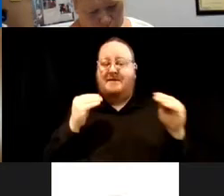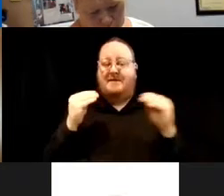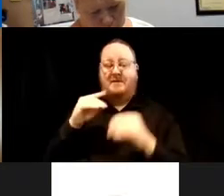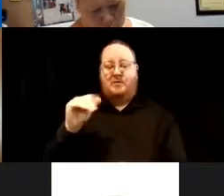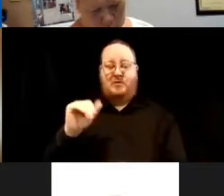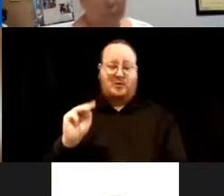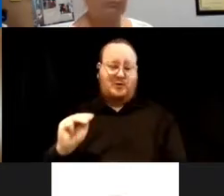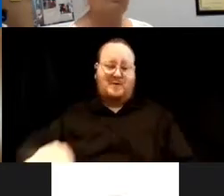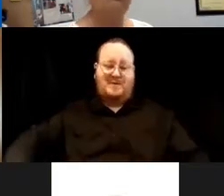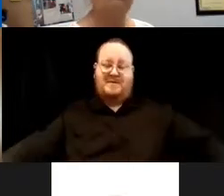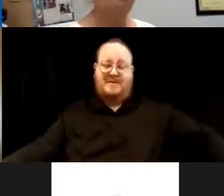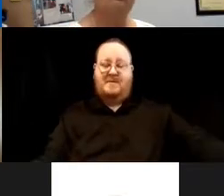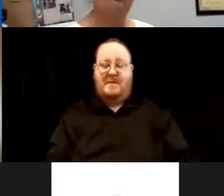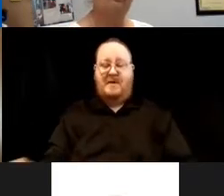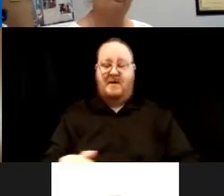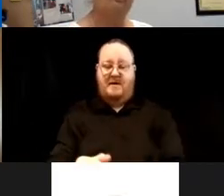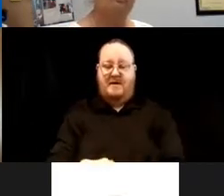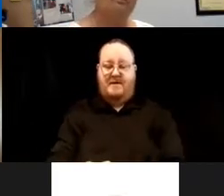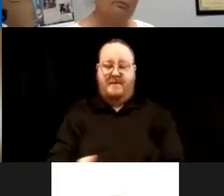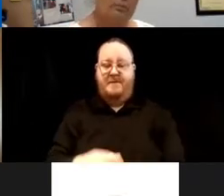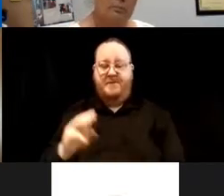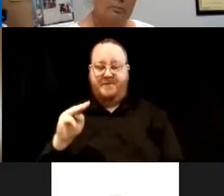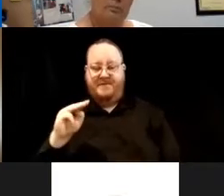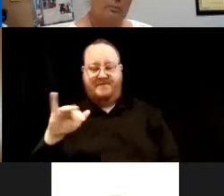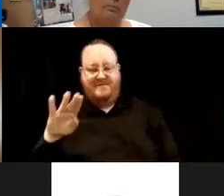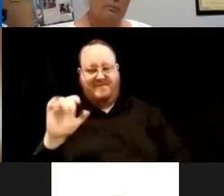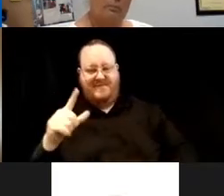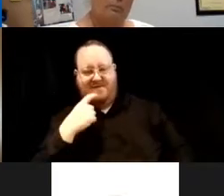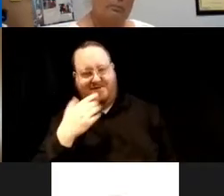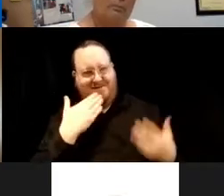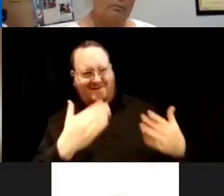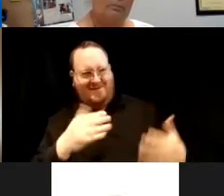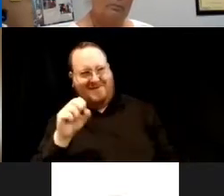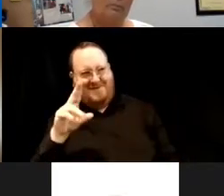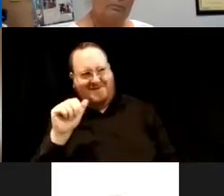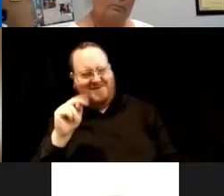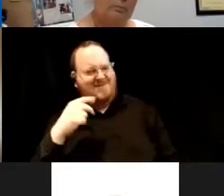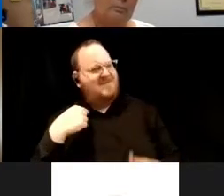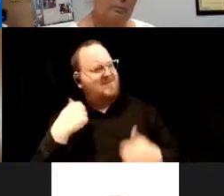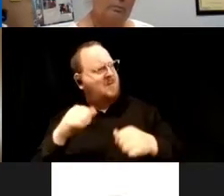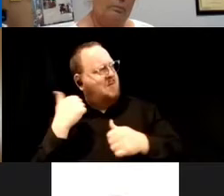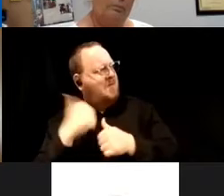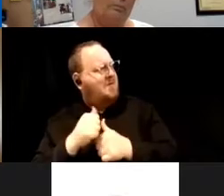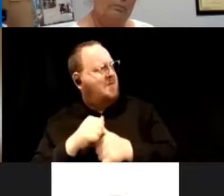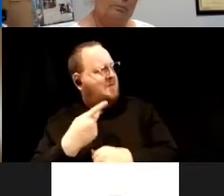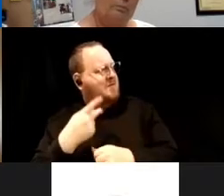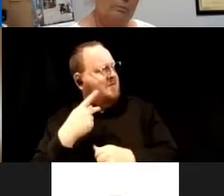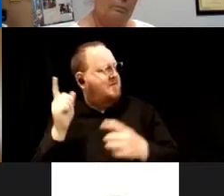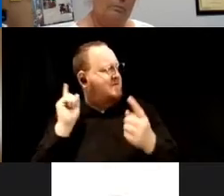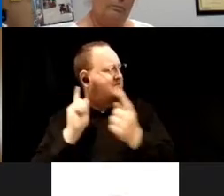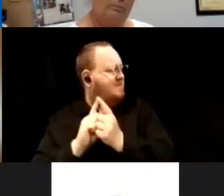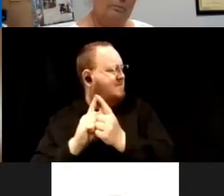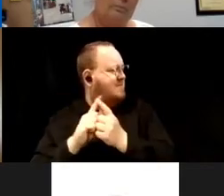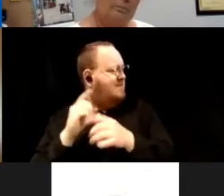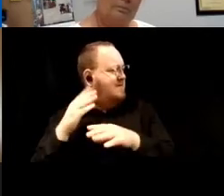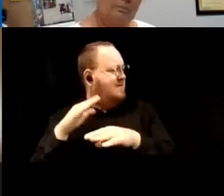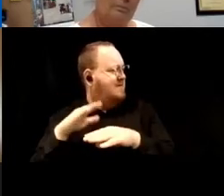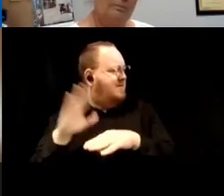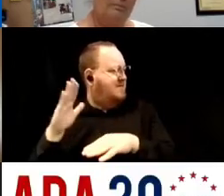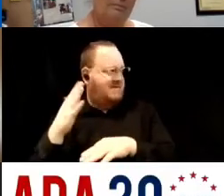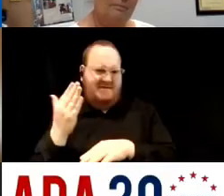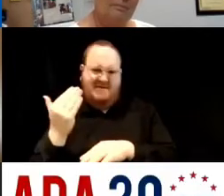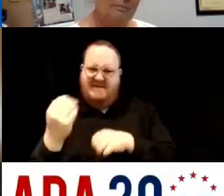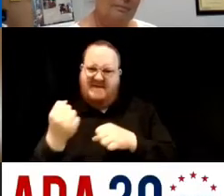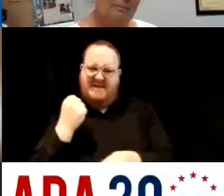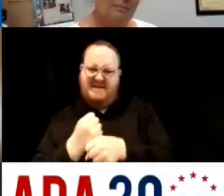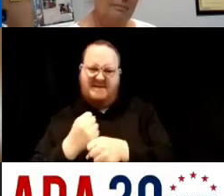Thanks, Susan. I was trying to remember when you and I first met, and it's got to be well over 15 years ago now.